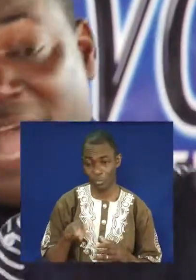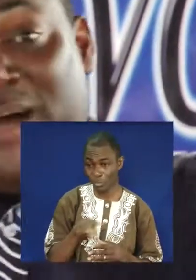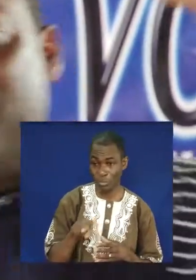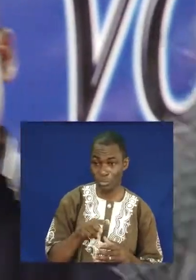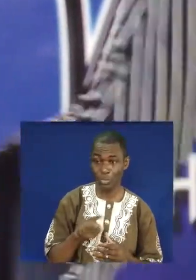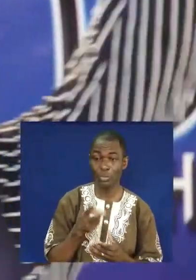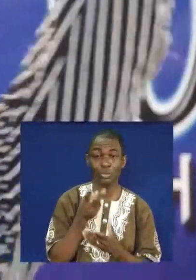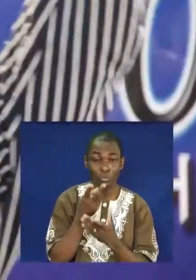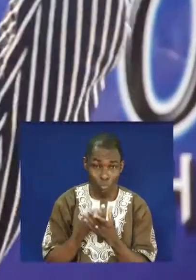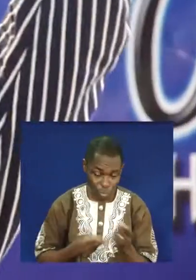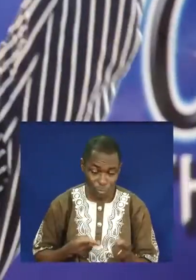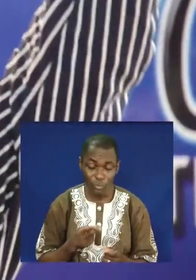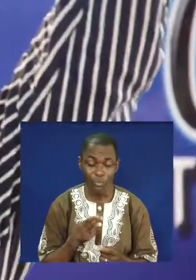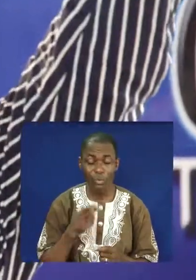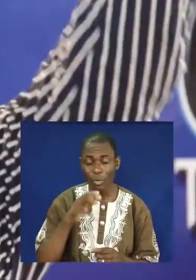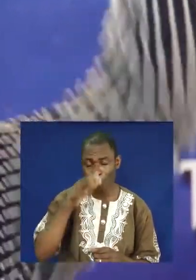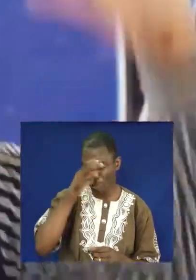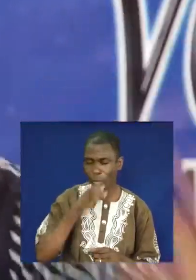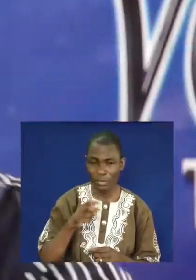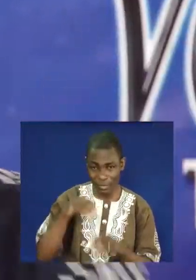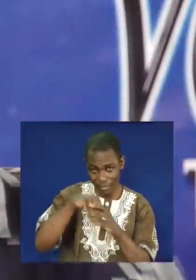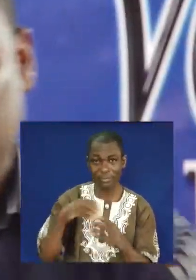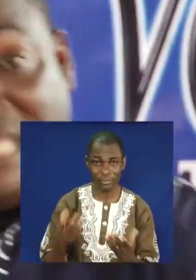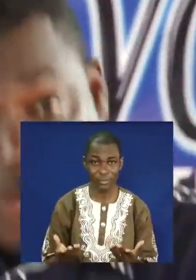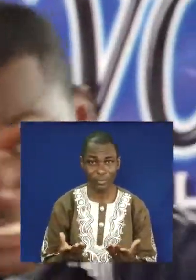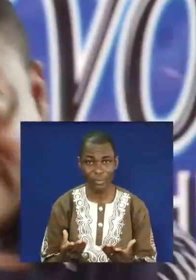hotel kufo ye kan wa asem ma so ko so kwa ye gem beto form